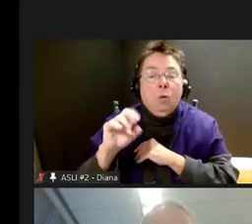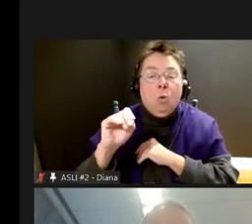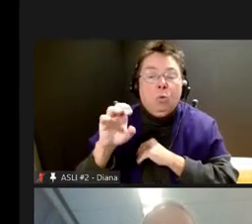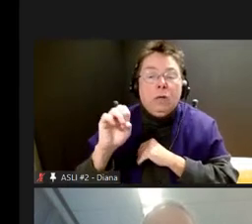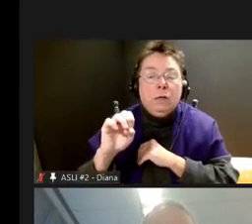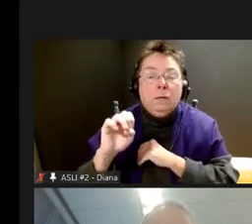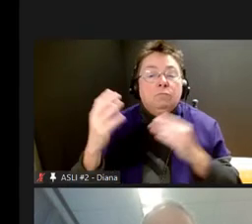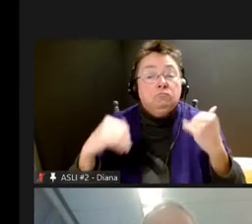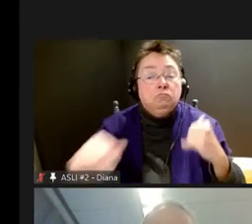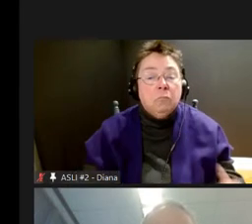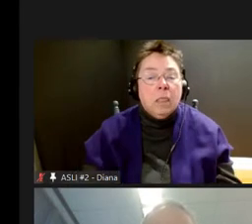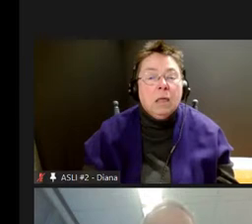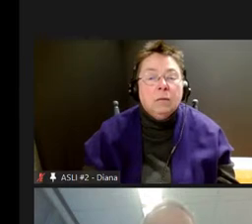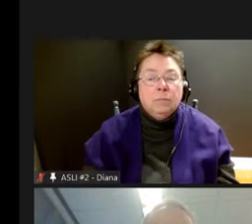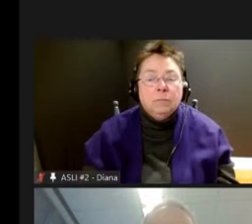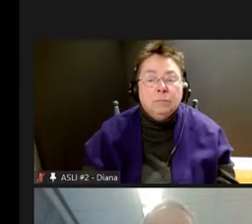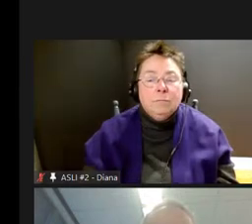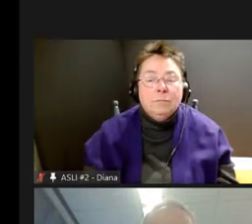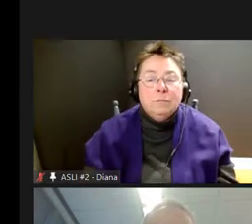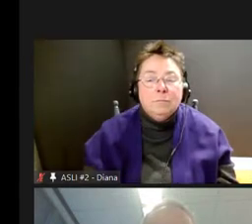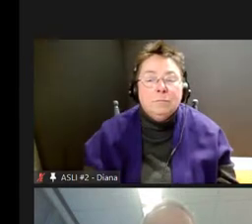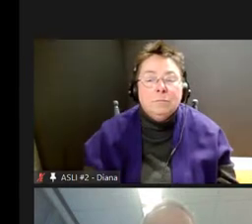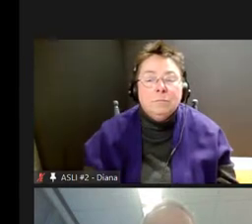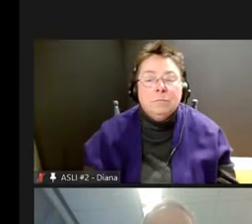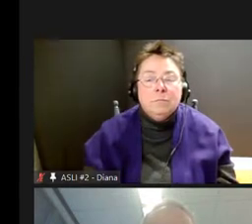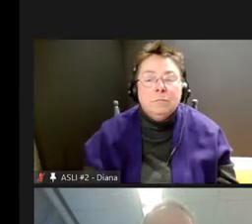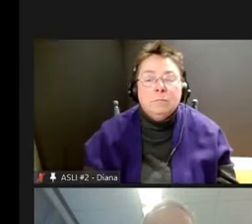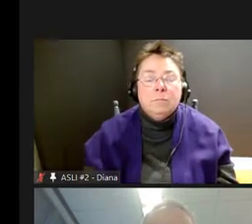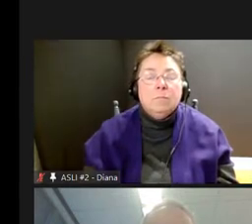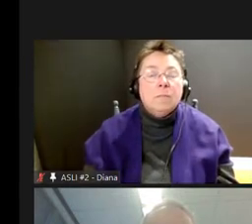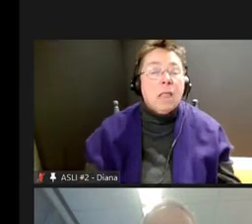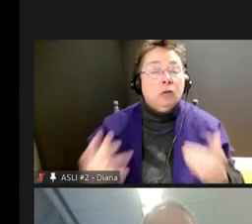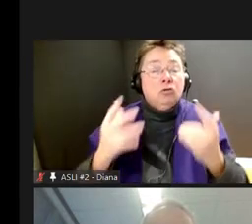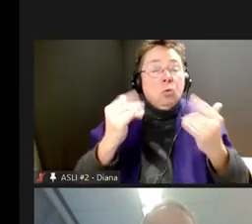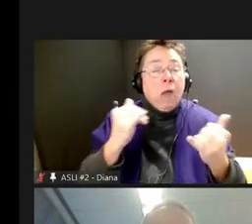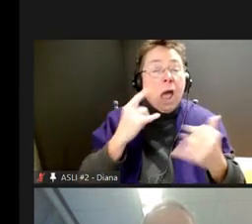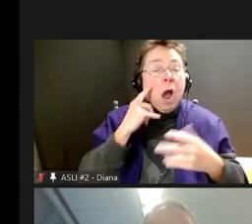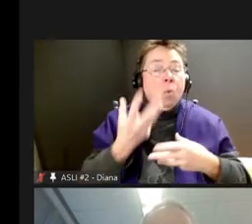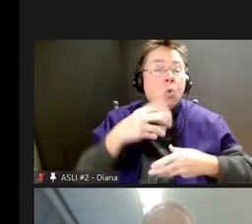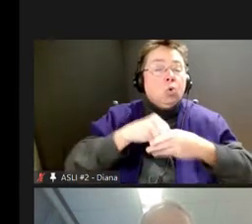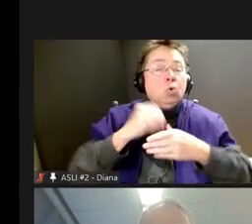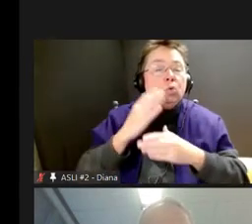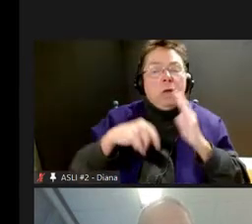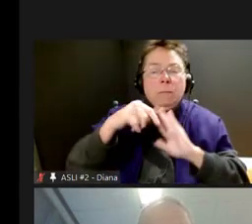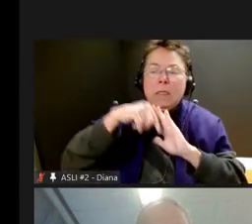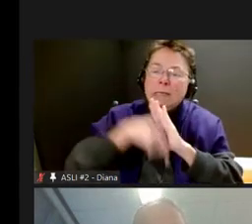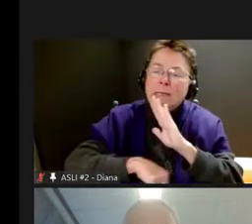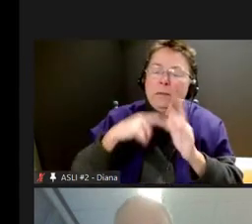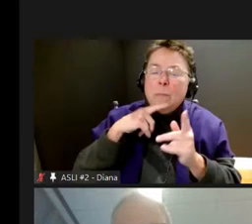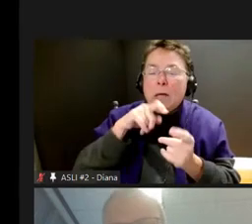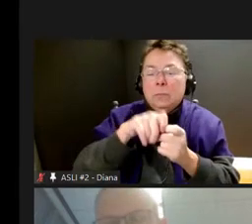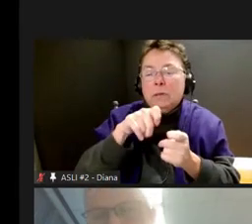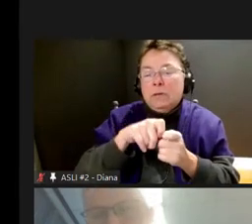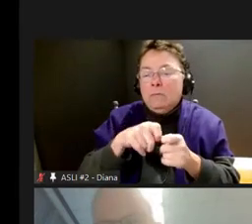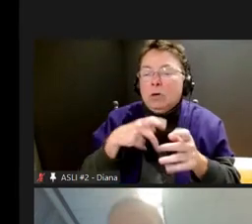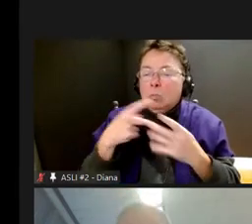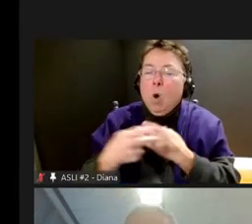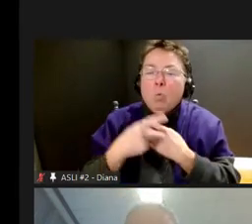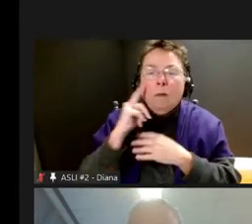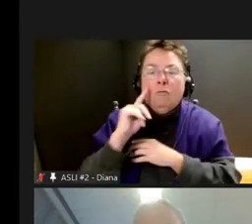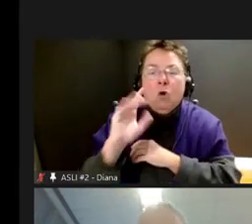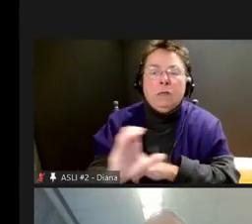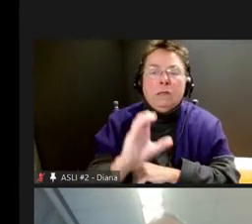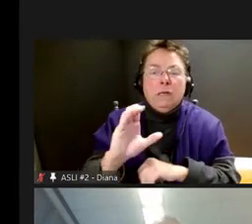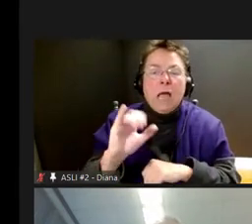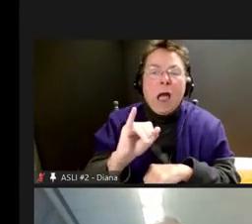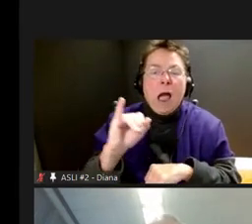Next slide, please. So the next several slides here include some of the details around specific projects in the CIP. First